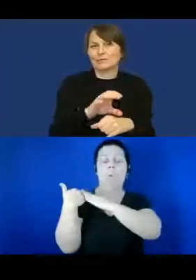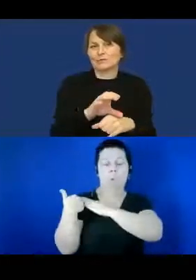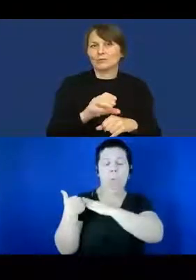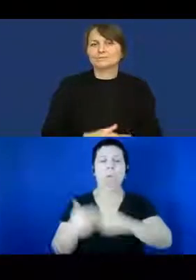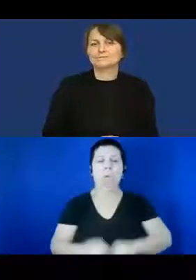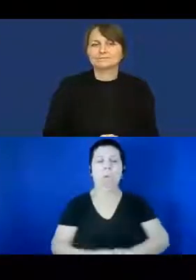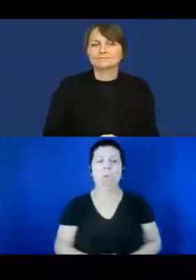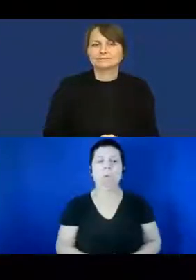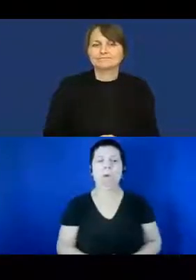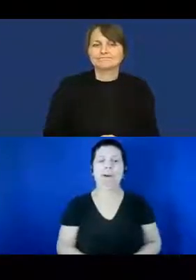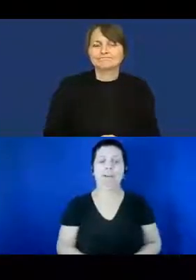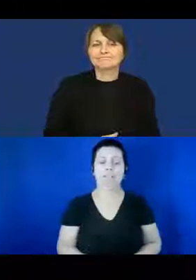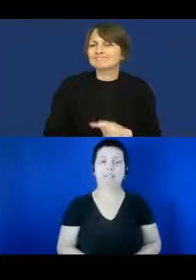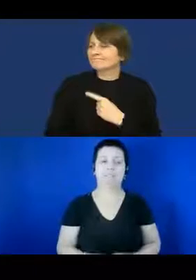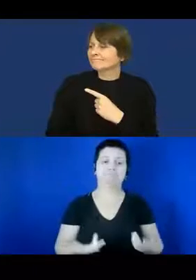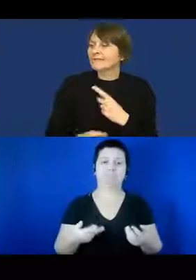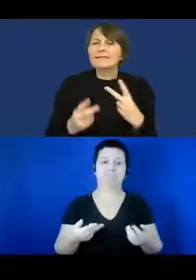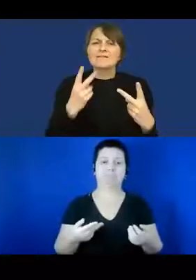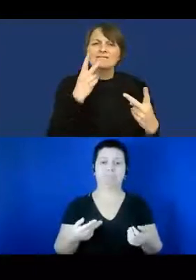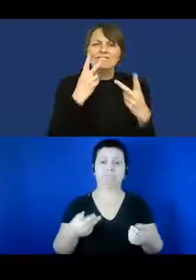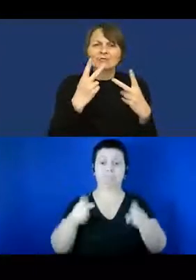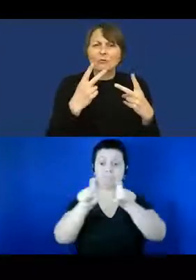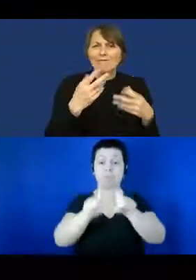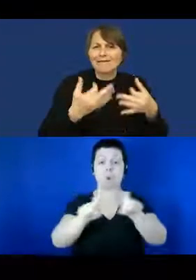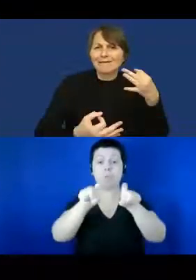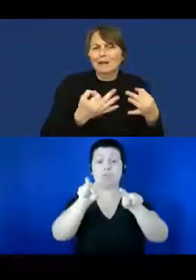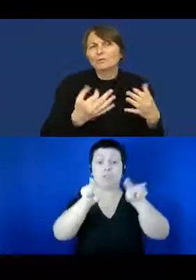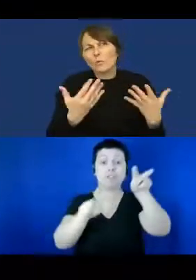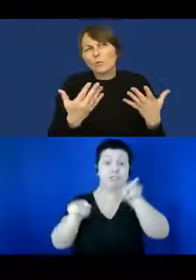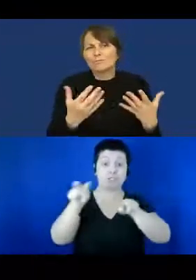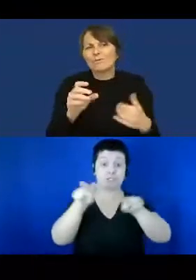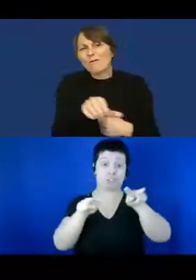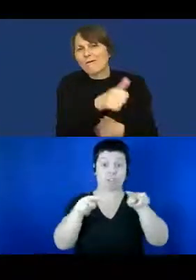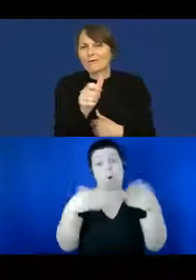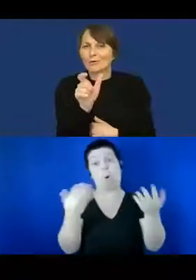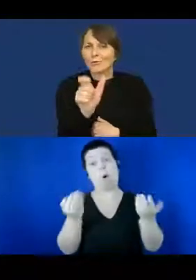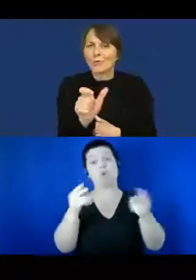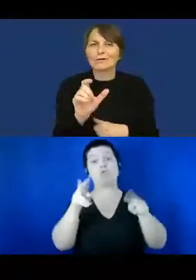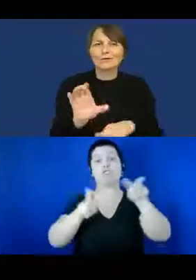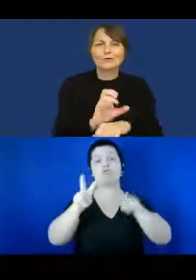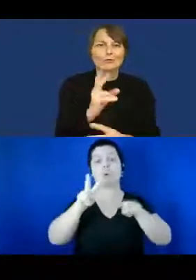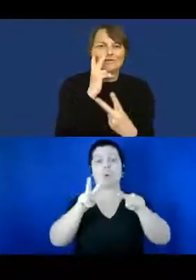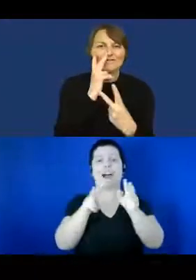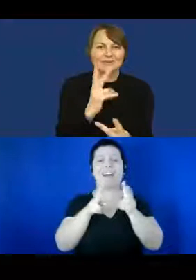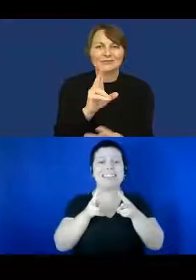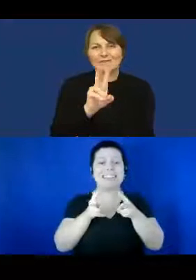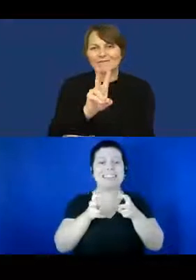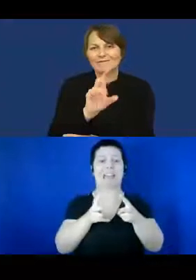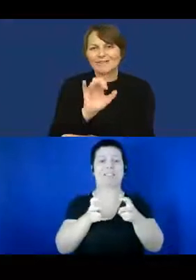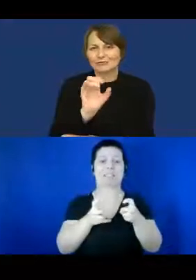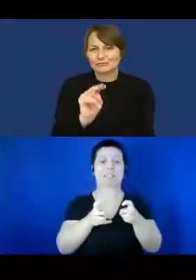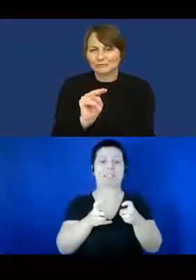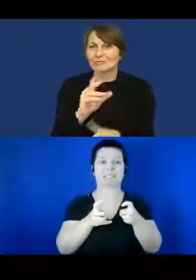Visual analysis, or computer vision, is a way of detecting objects and people in the environment